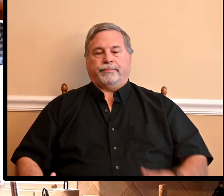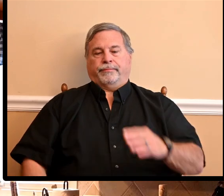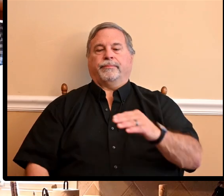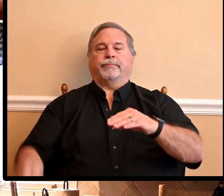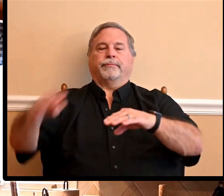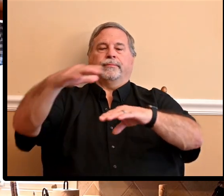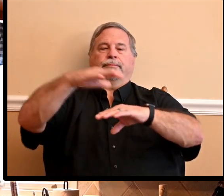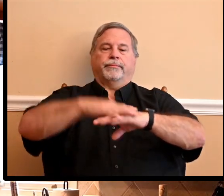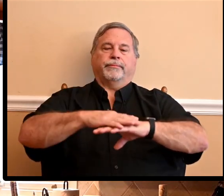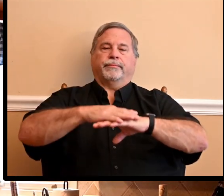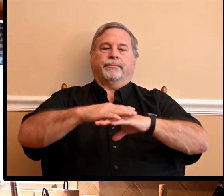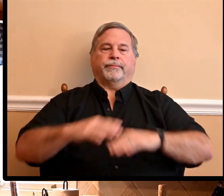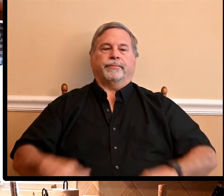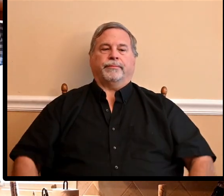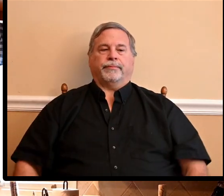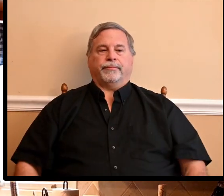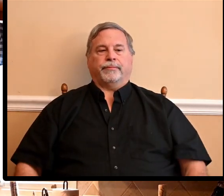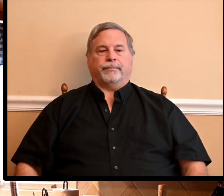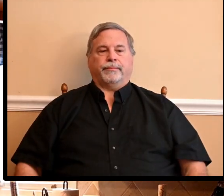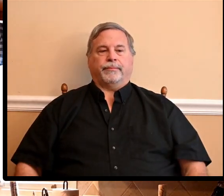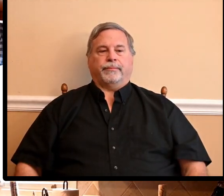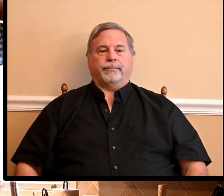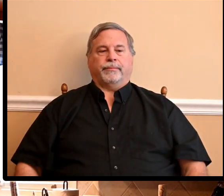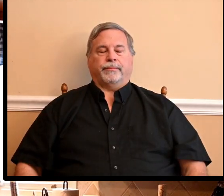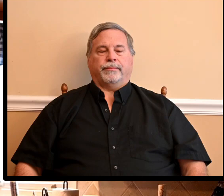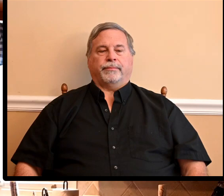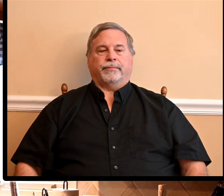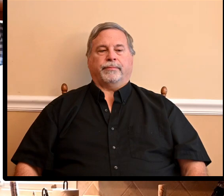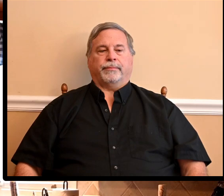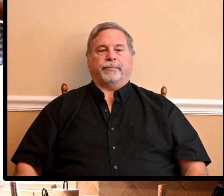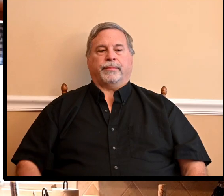Okay, and now we're going to put our next piece on.